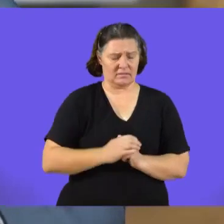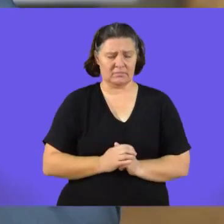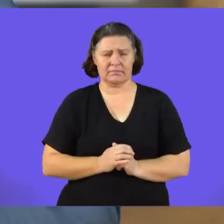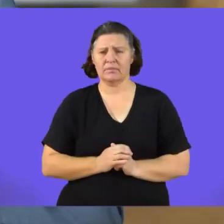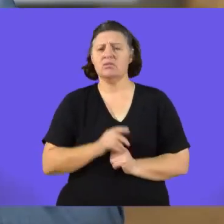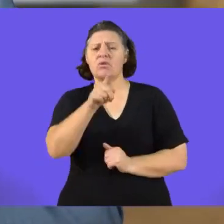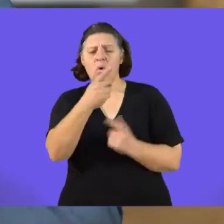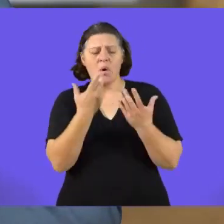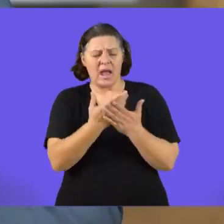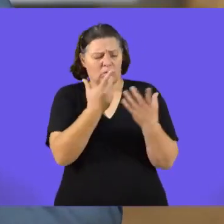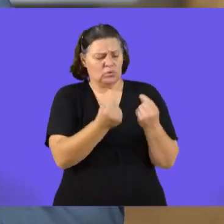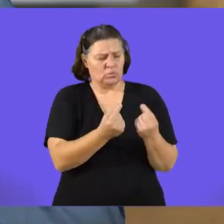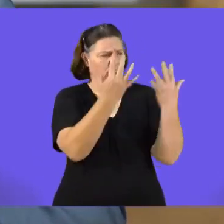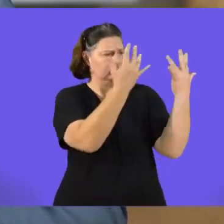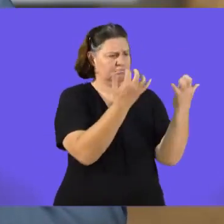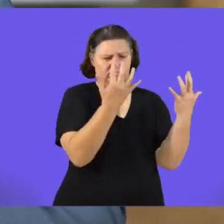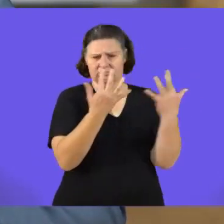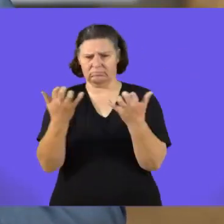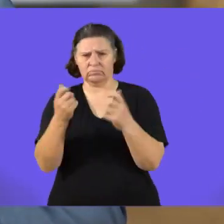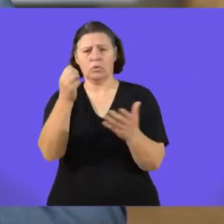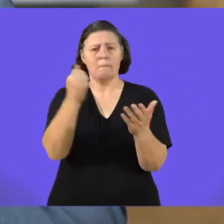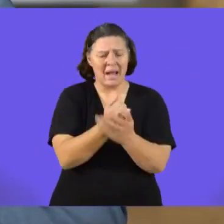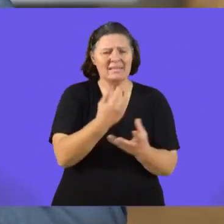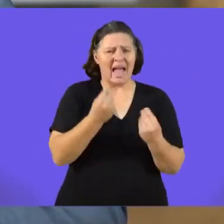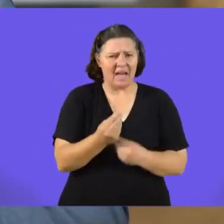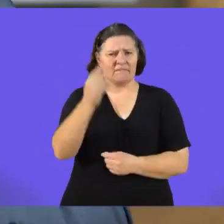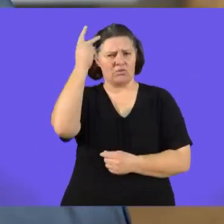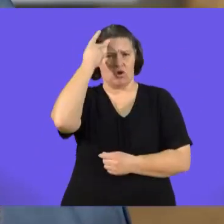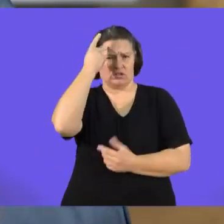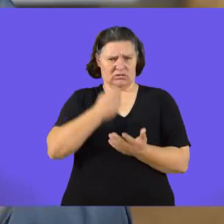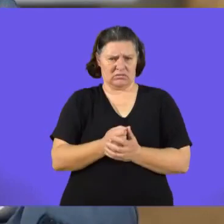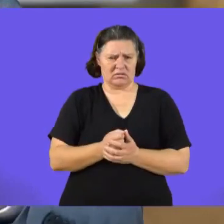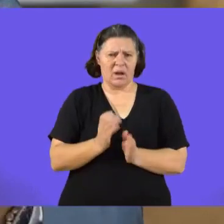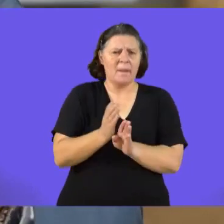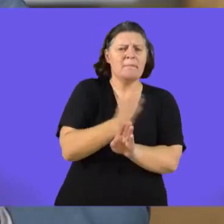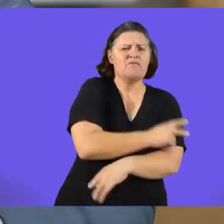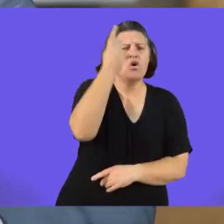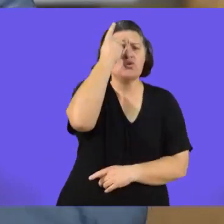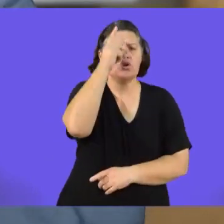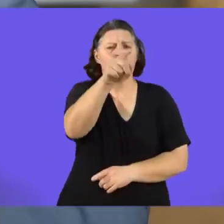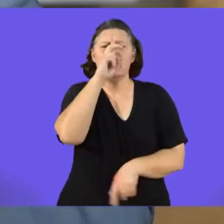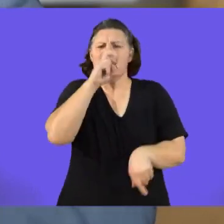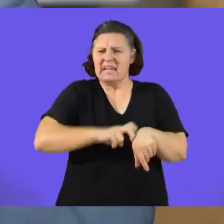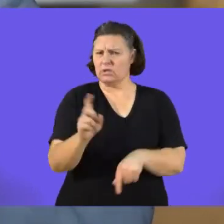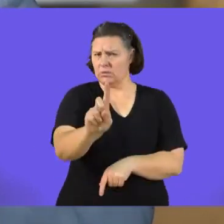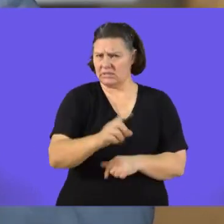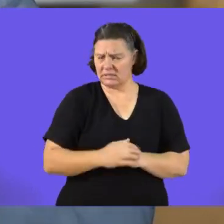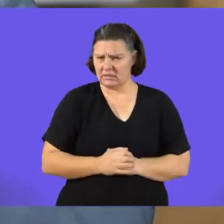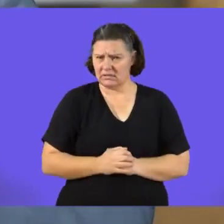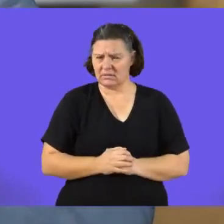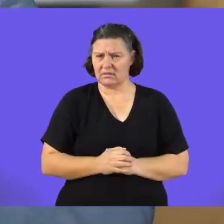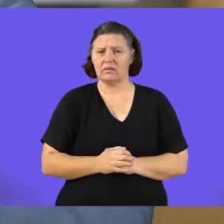for us to do certain sums, you need to have prior knowledge. So what are those prior knowledge that you need to have at this moment in